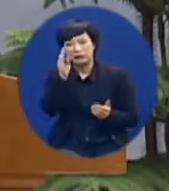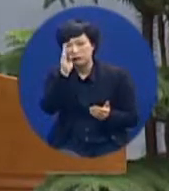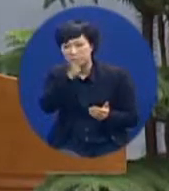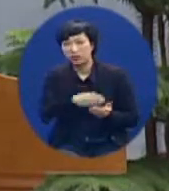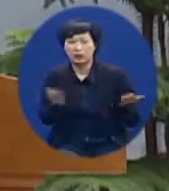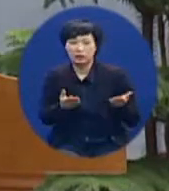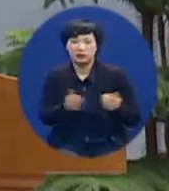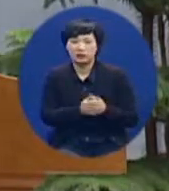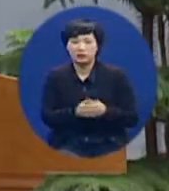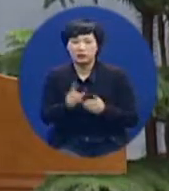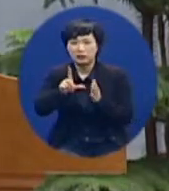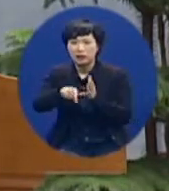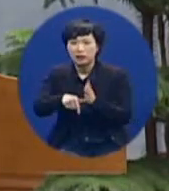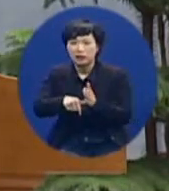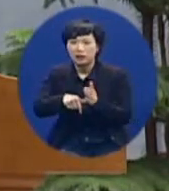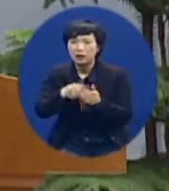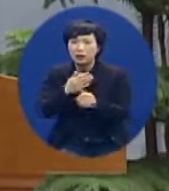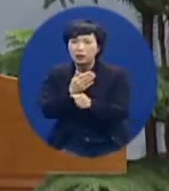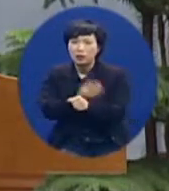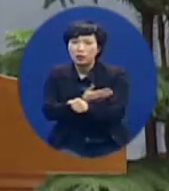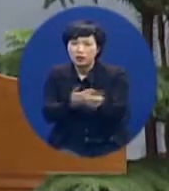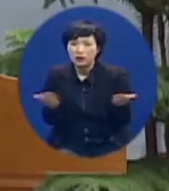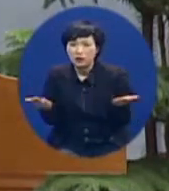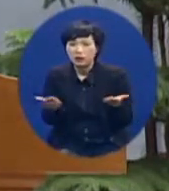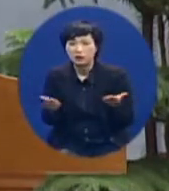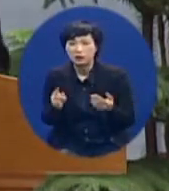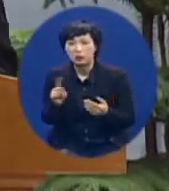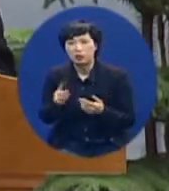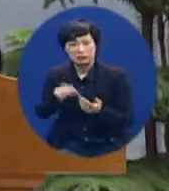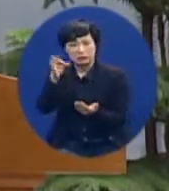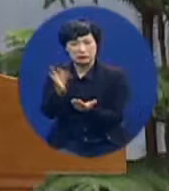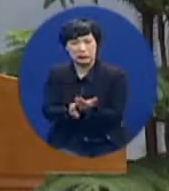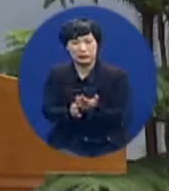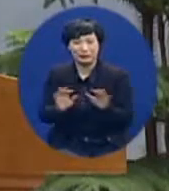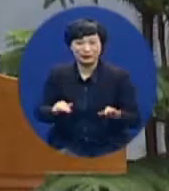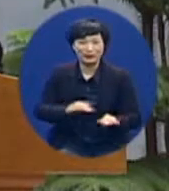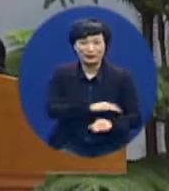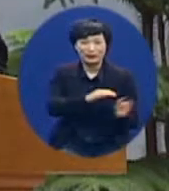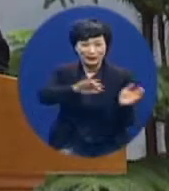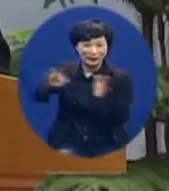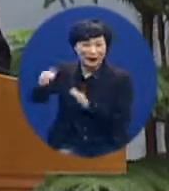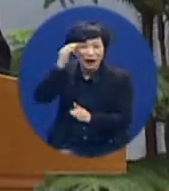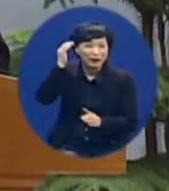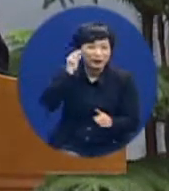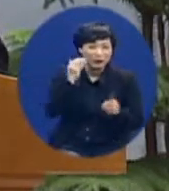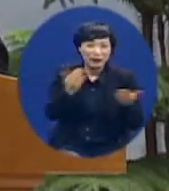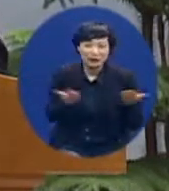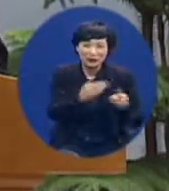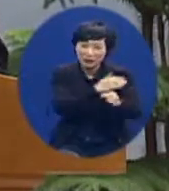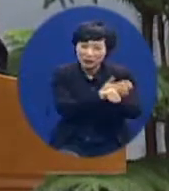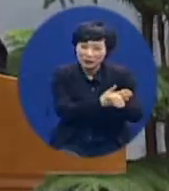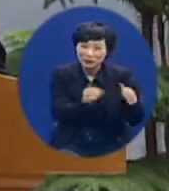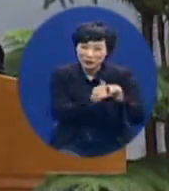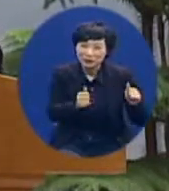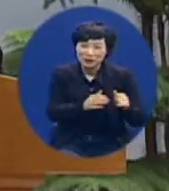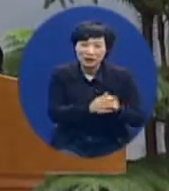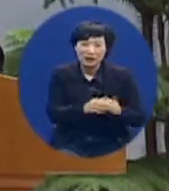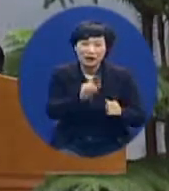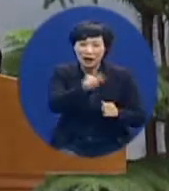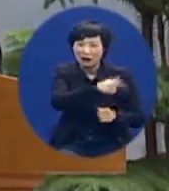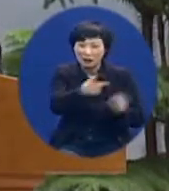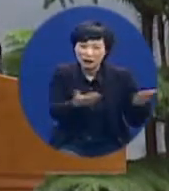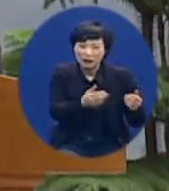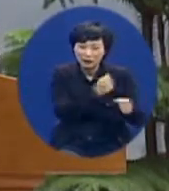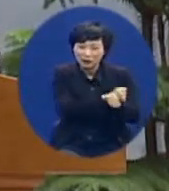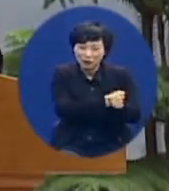received a small daily wage. There are some carpenters who received a lot of daily wage